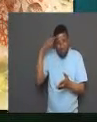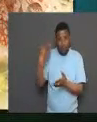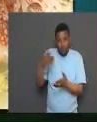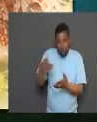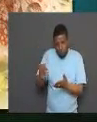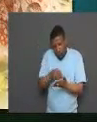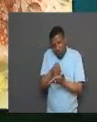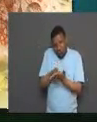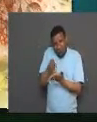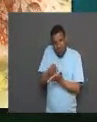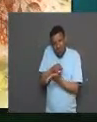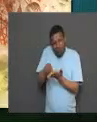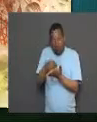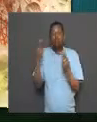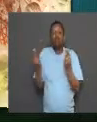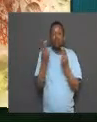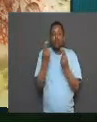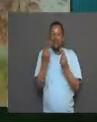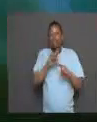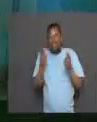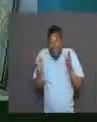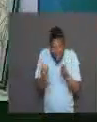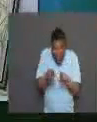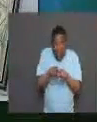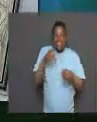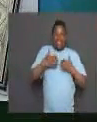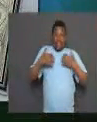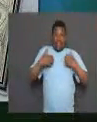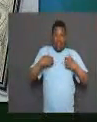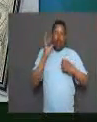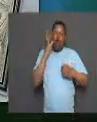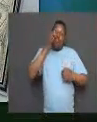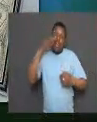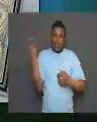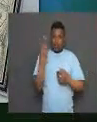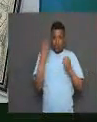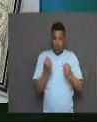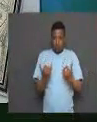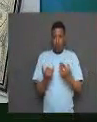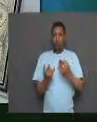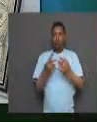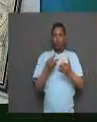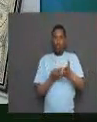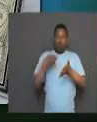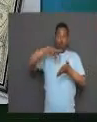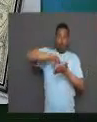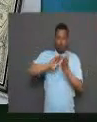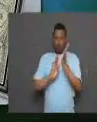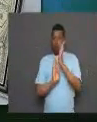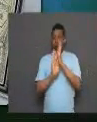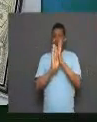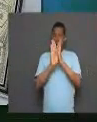walls, and animal skins. As our technology became more